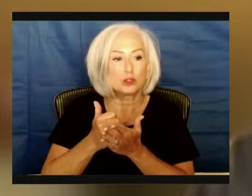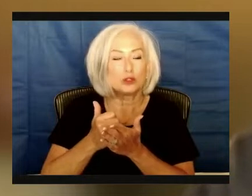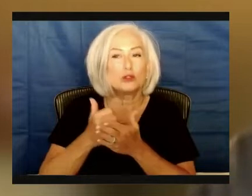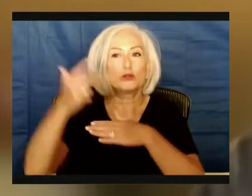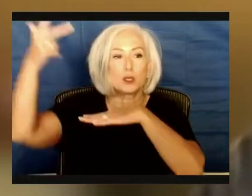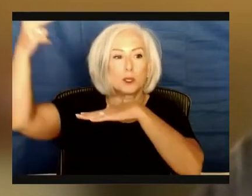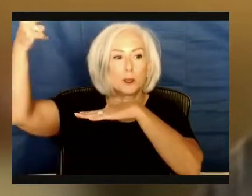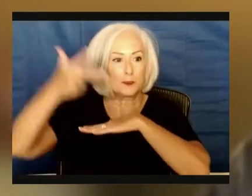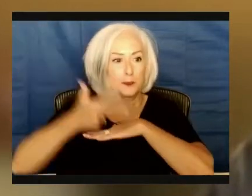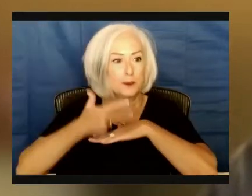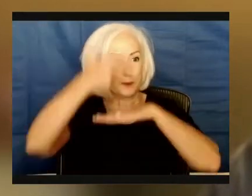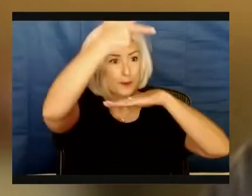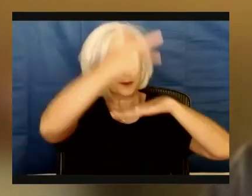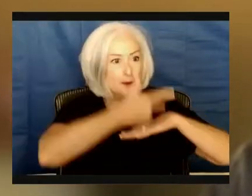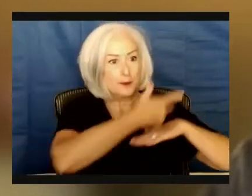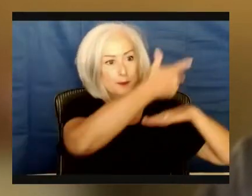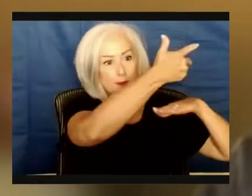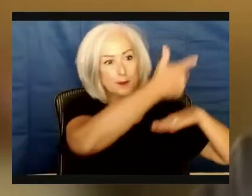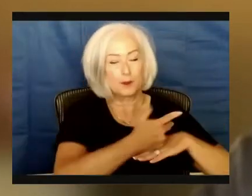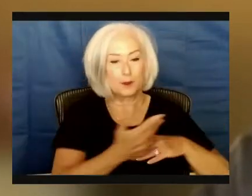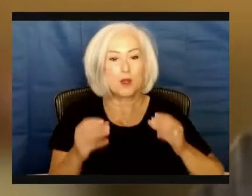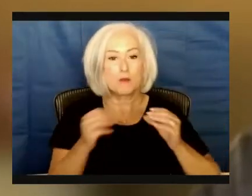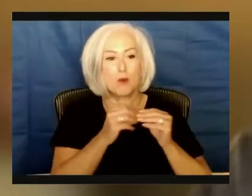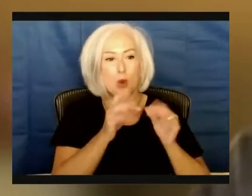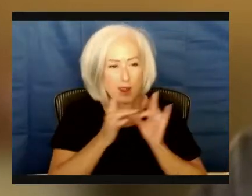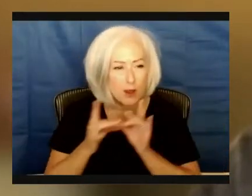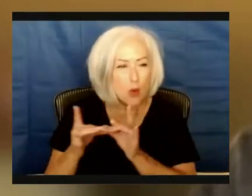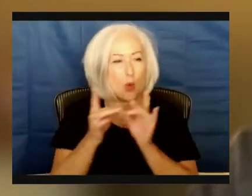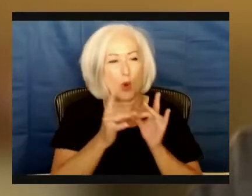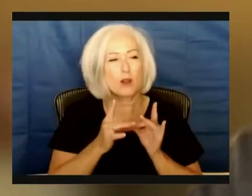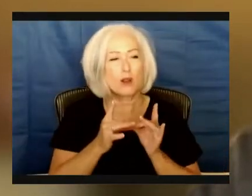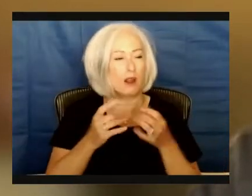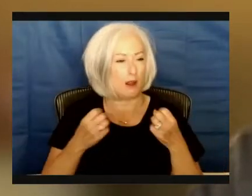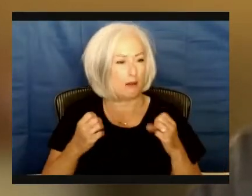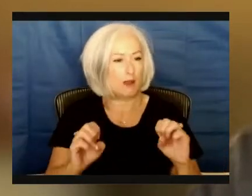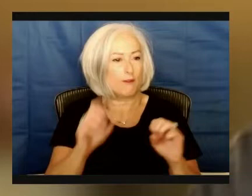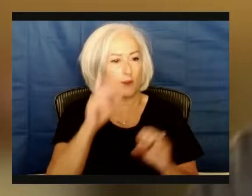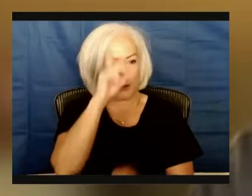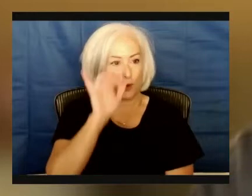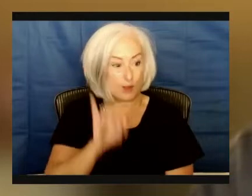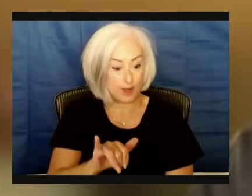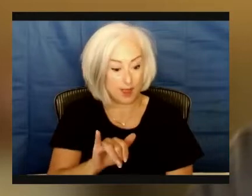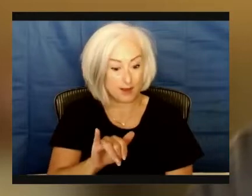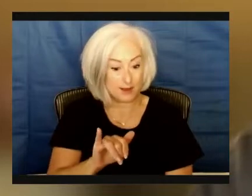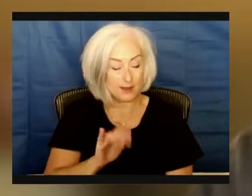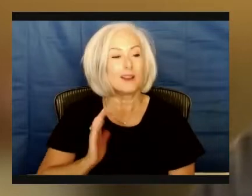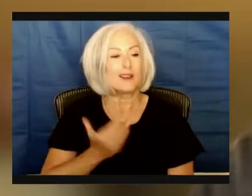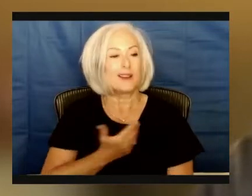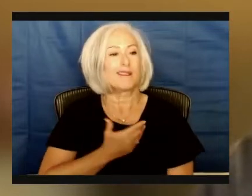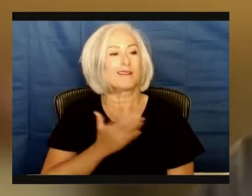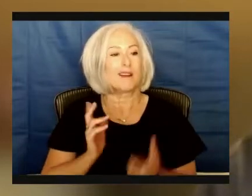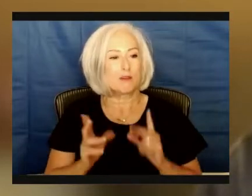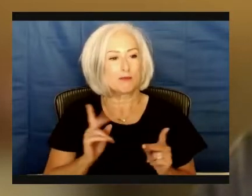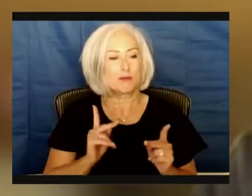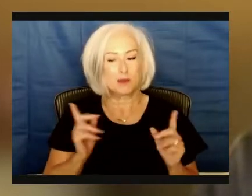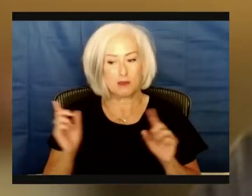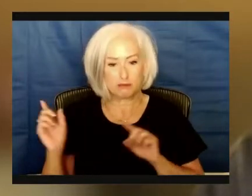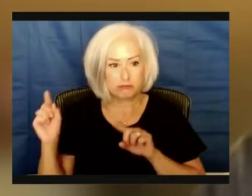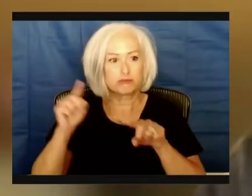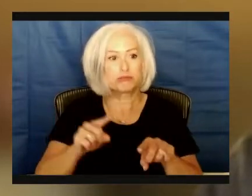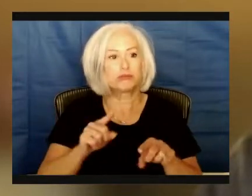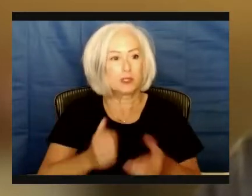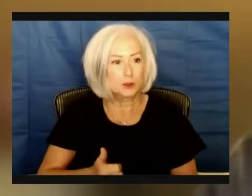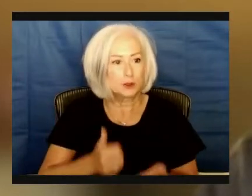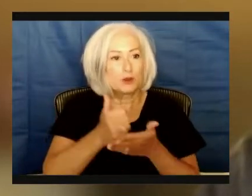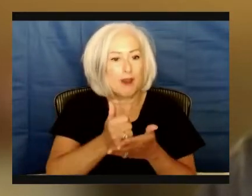communication coordination with that, while our crews jumped in and helped with some of the initial triage and then began